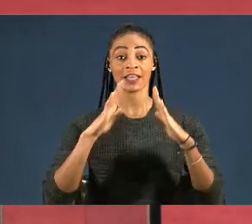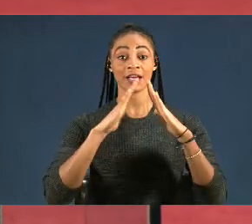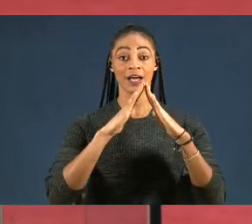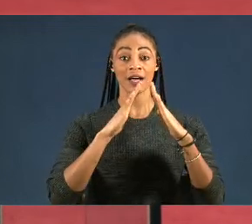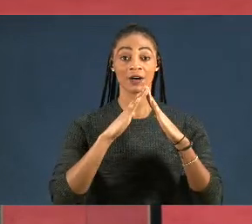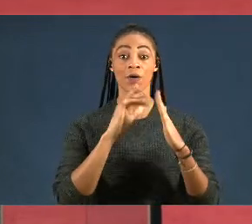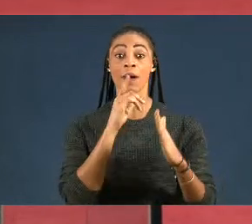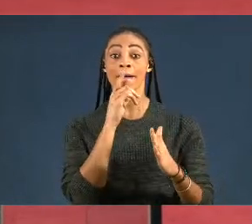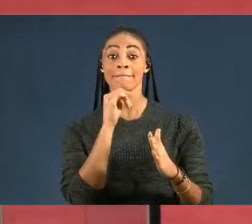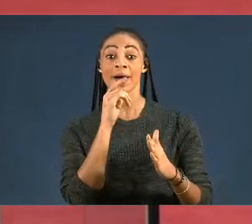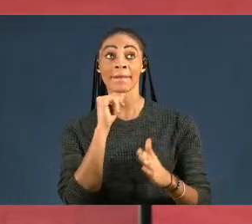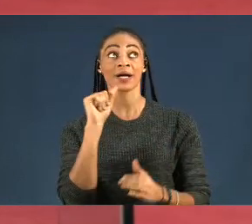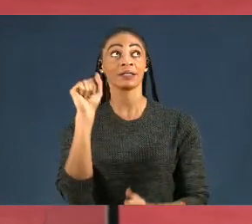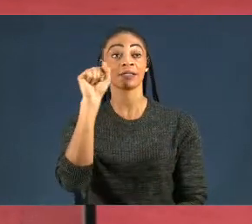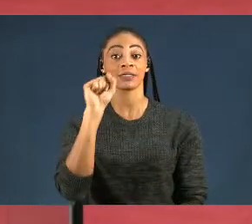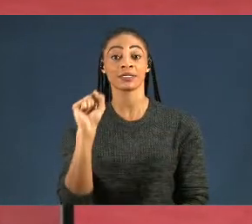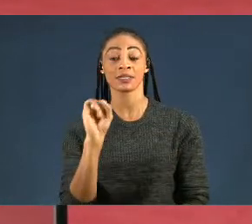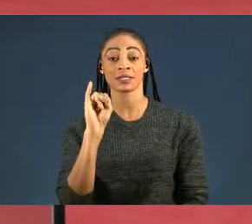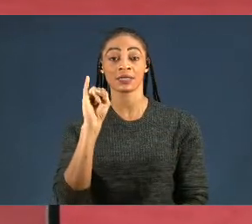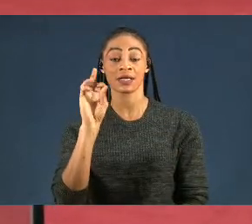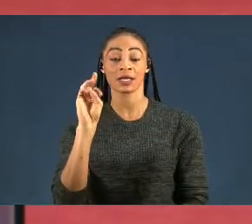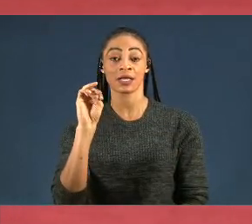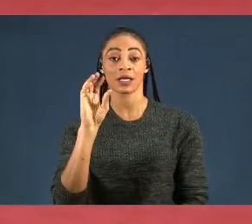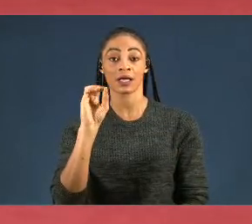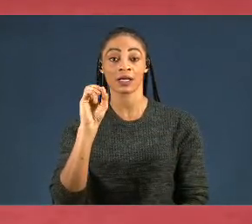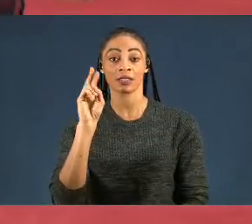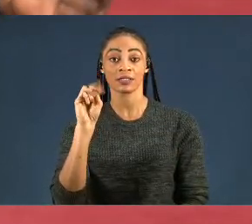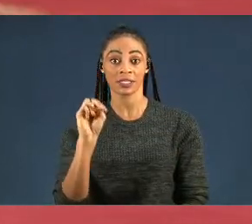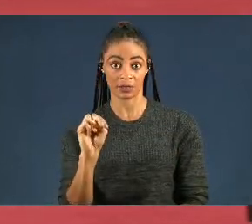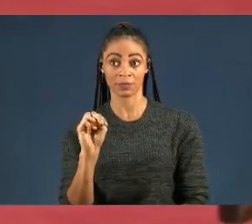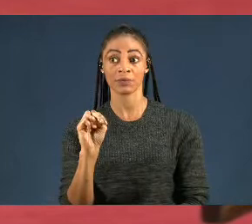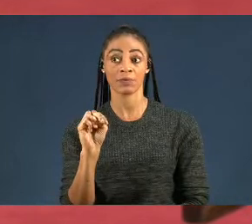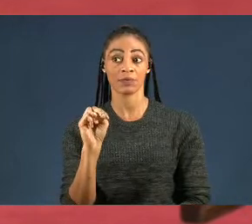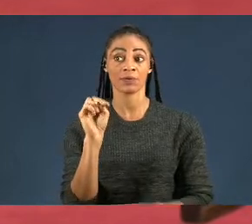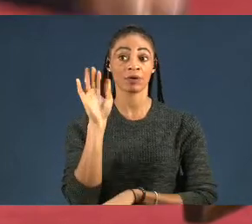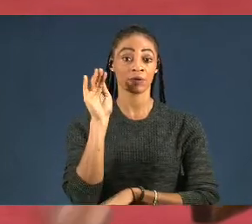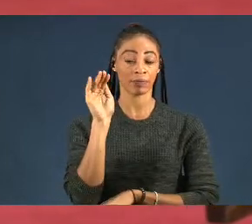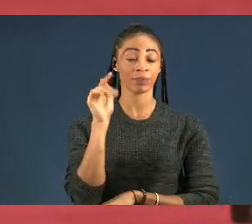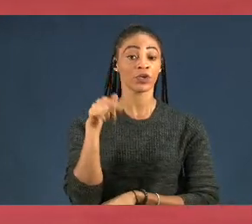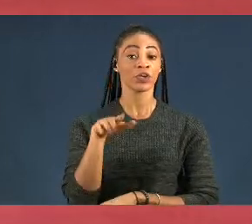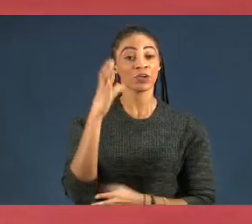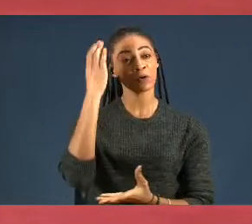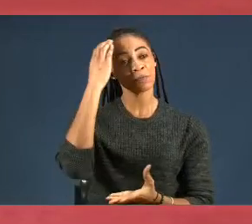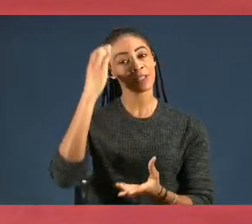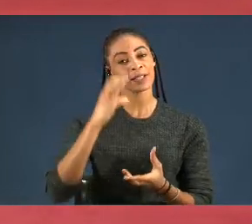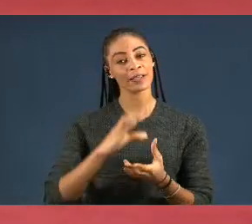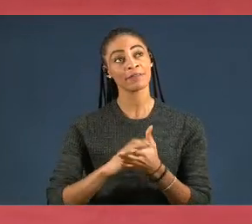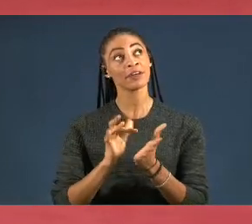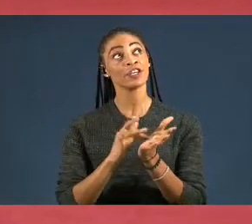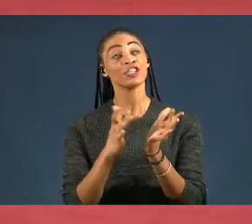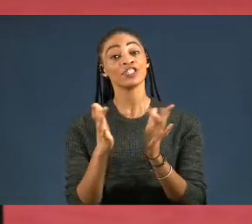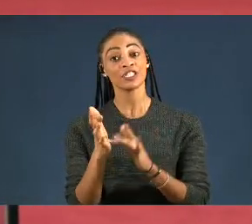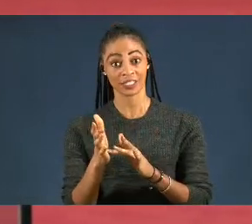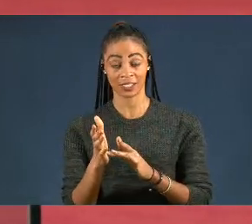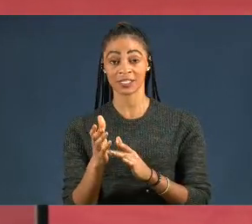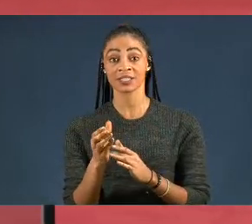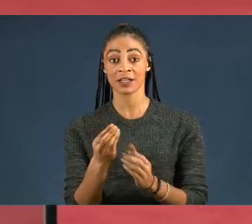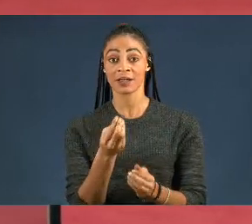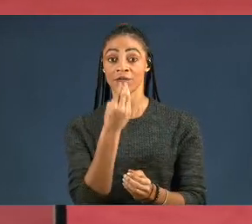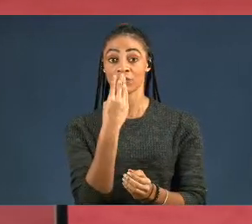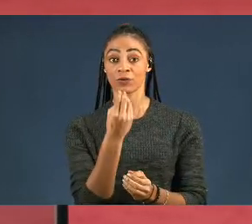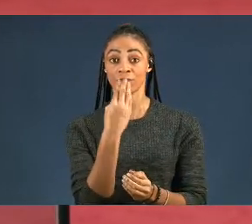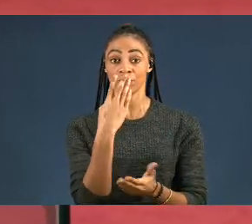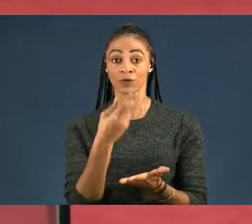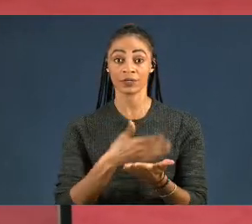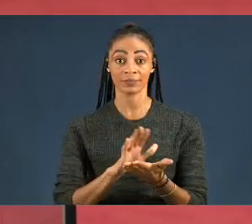Simon. Can you believe Jesus is in your house taking a meal with you? I don't know how we would